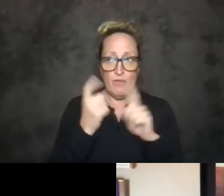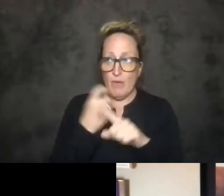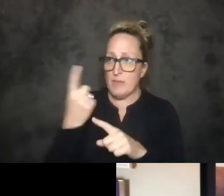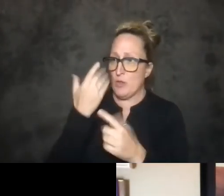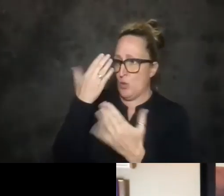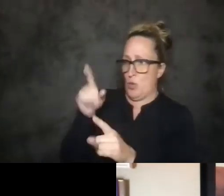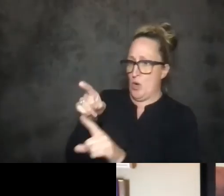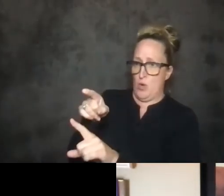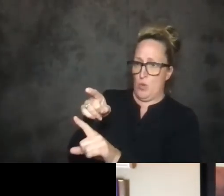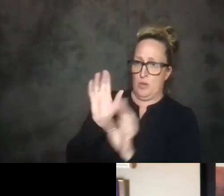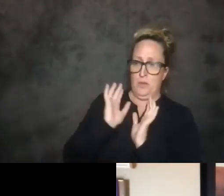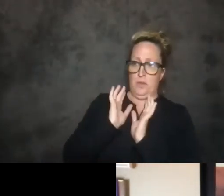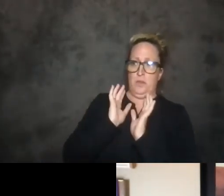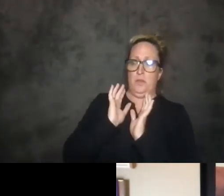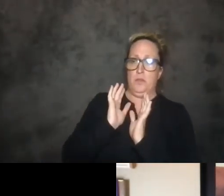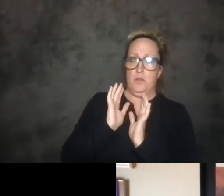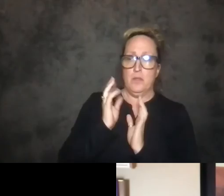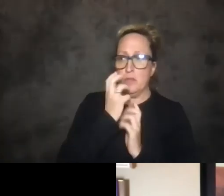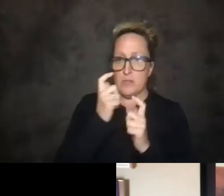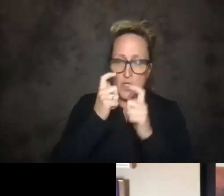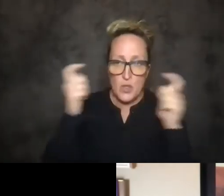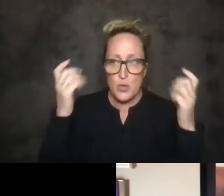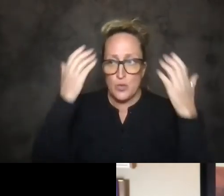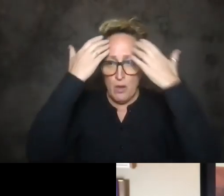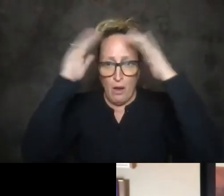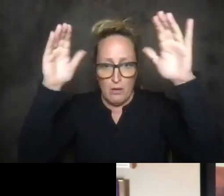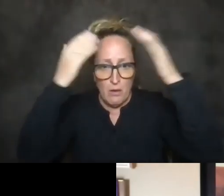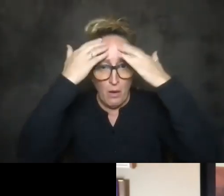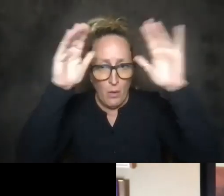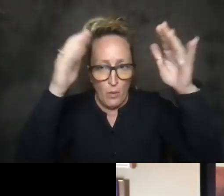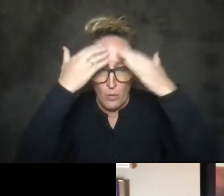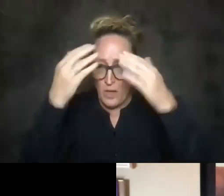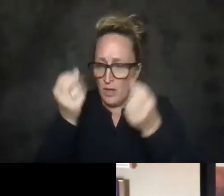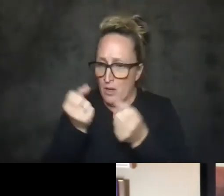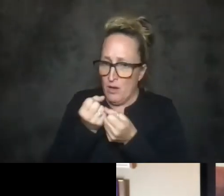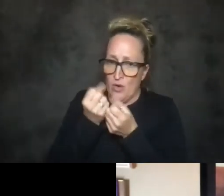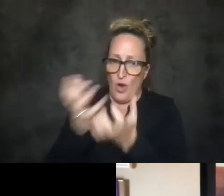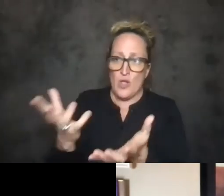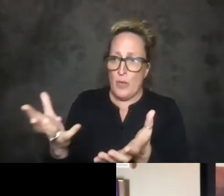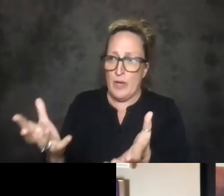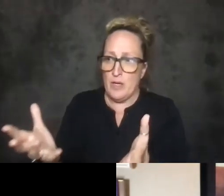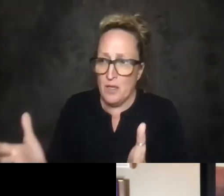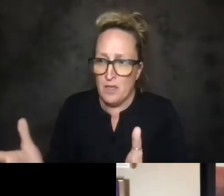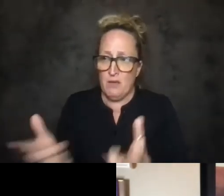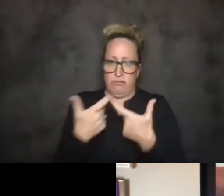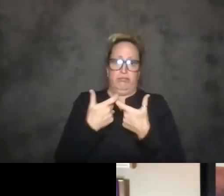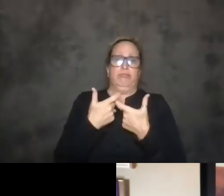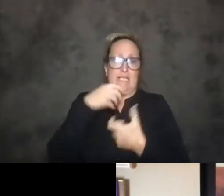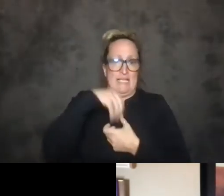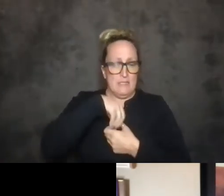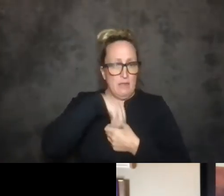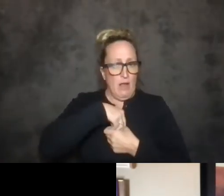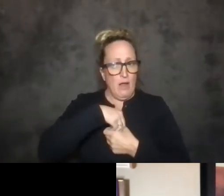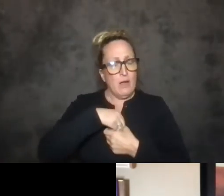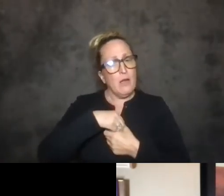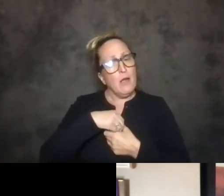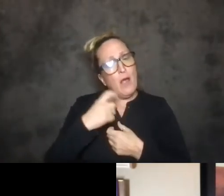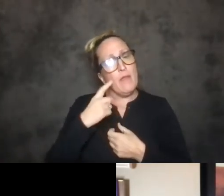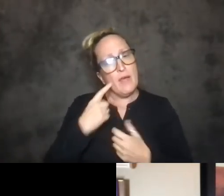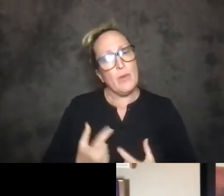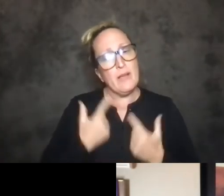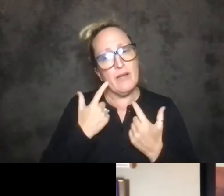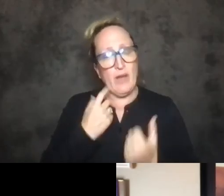this, you know, this great, huge unknown. And it caused us, we went inside. So in a way that we were living, I think of a